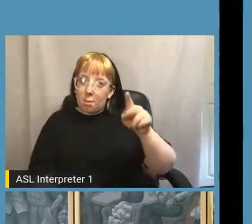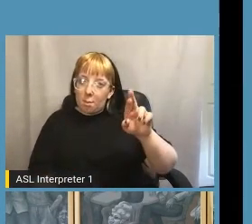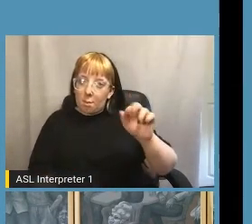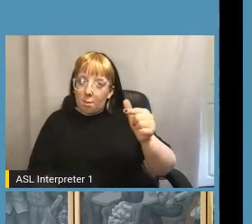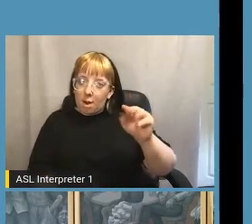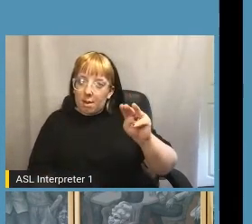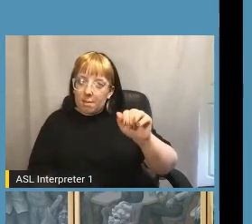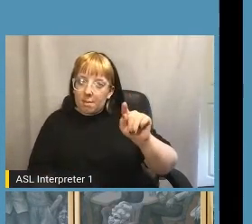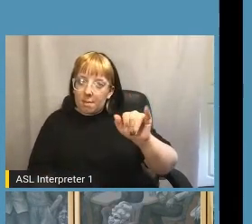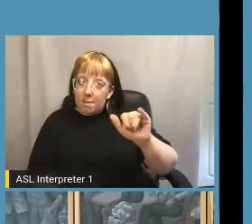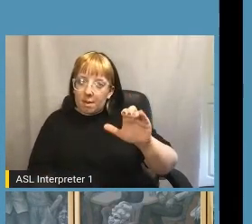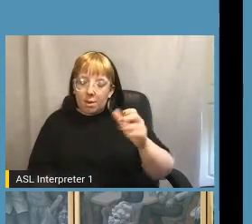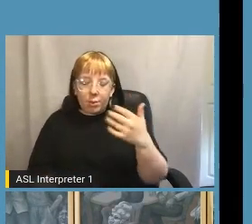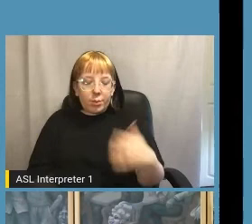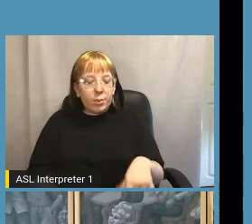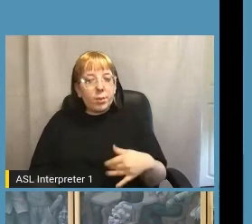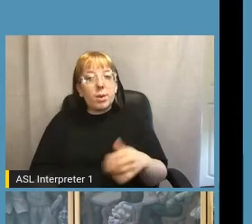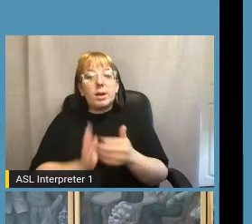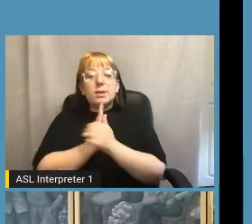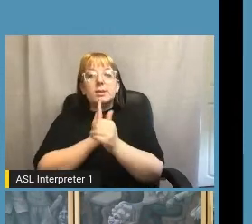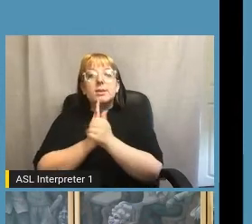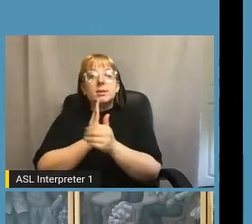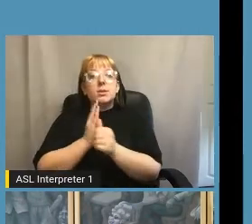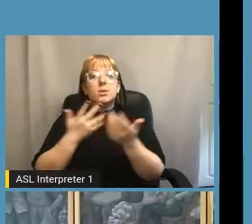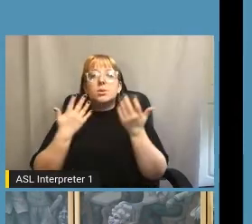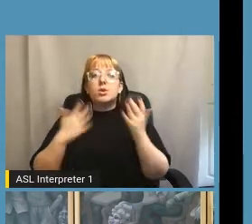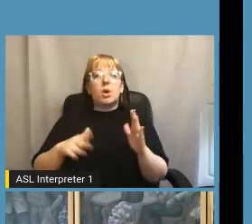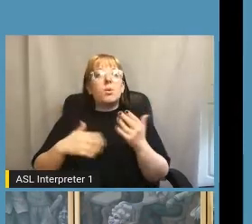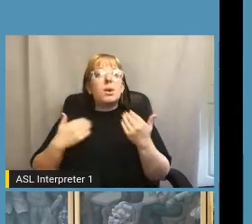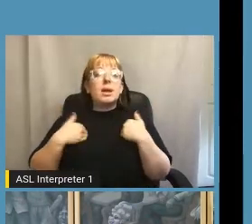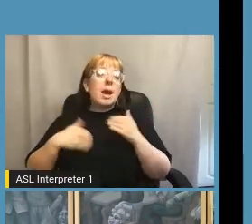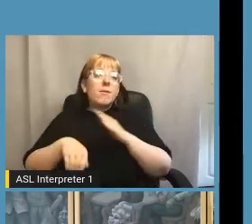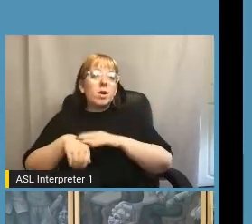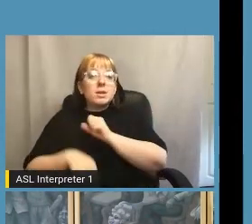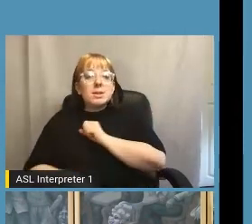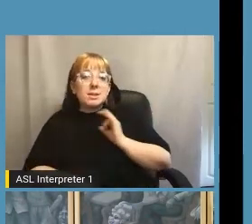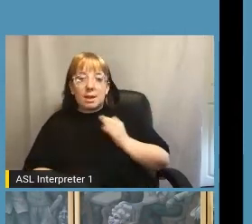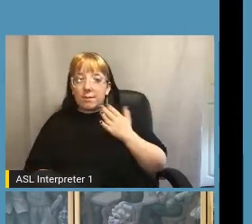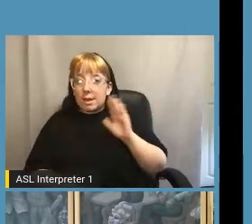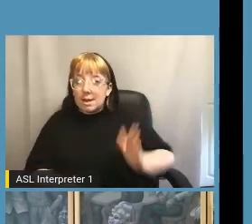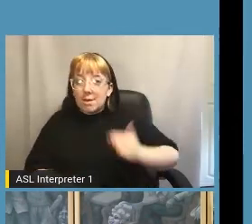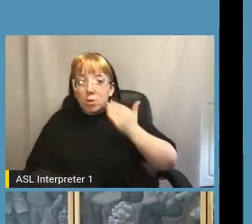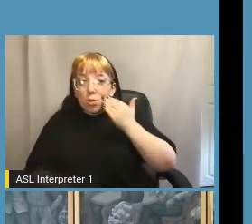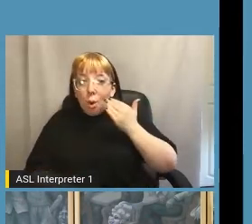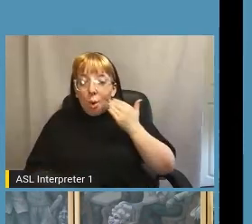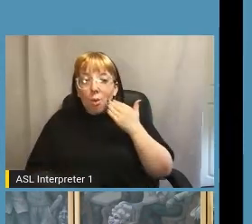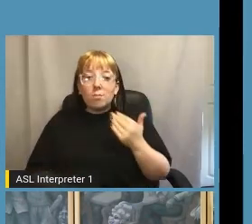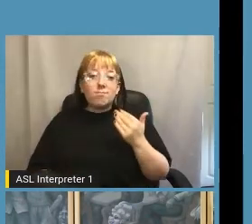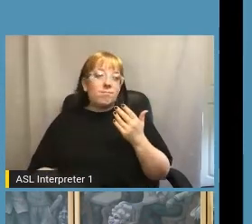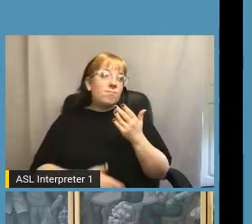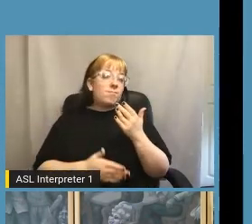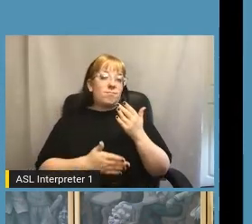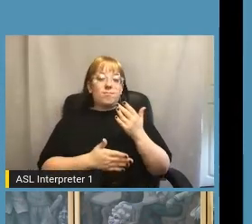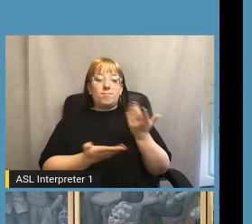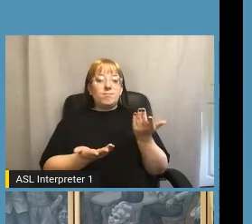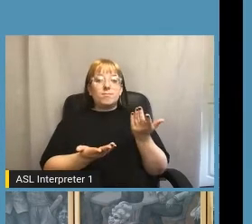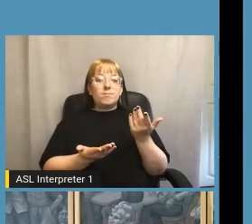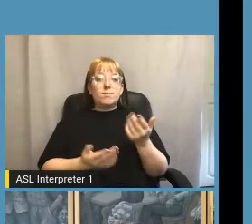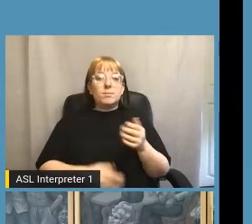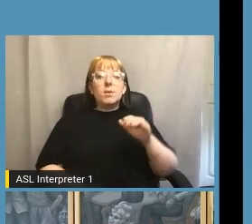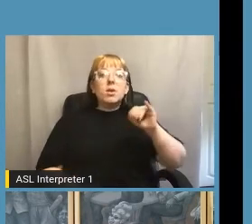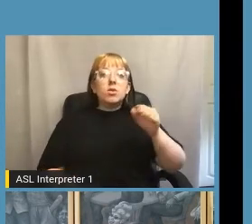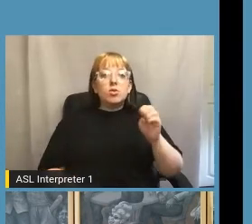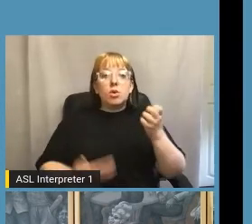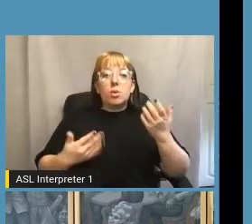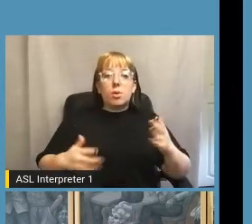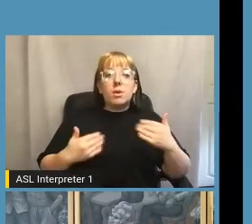What skills and capacities do you already have on staff? You never know. People have skills. Joe was talking about, he already had this production company